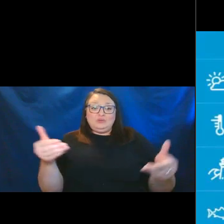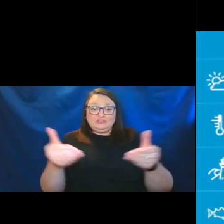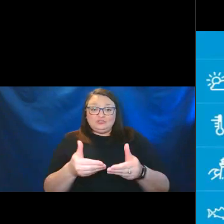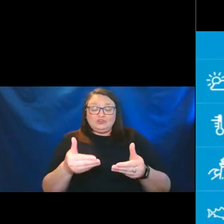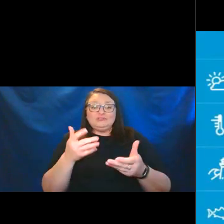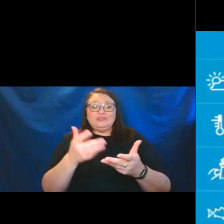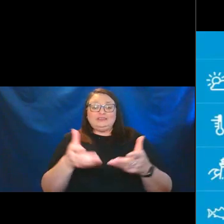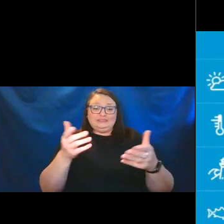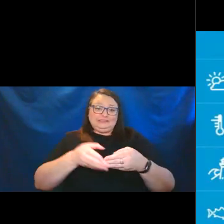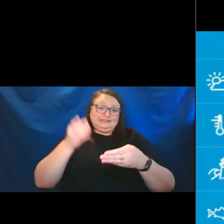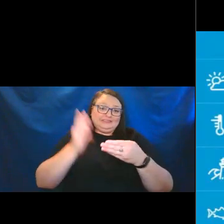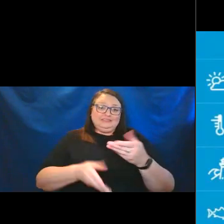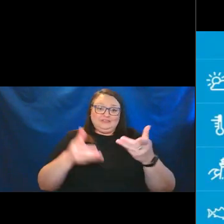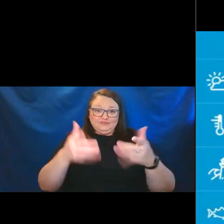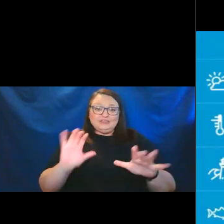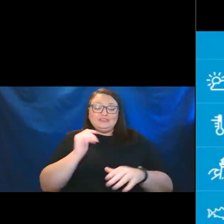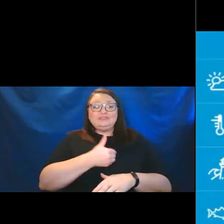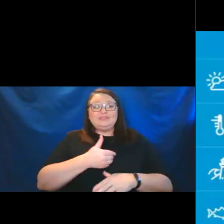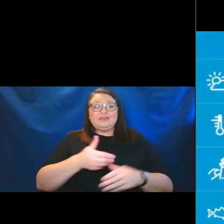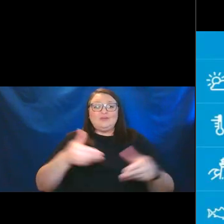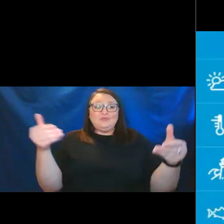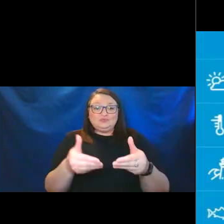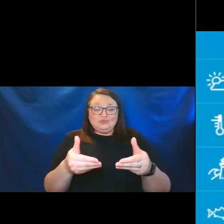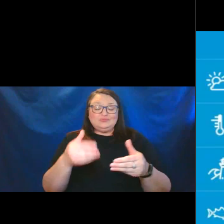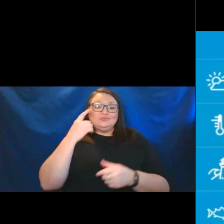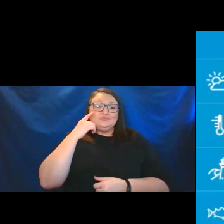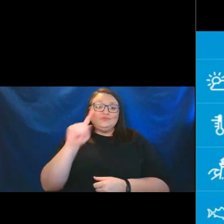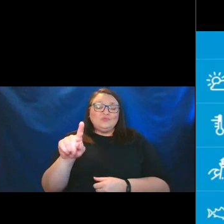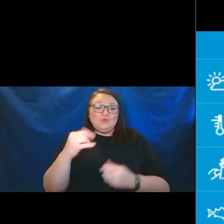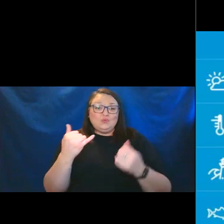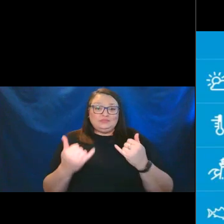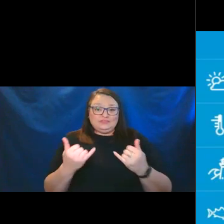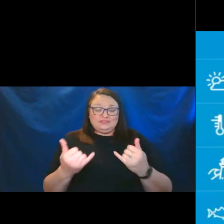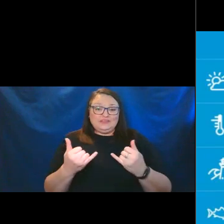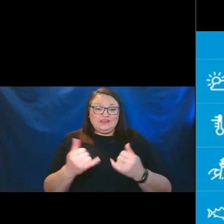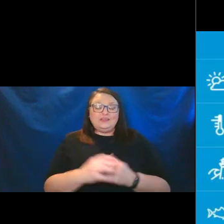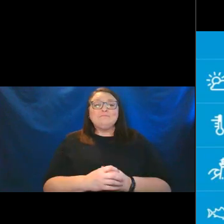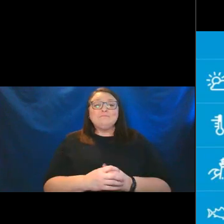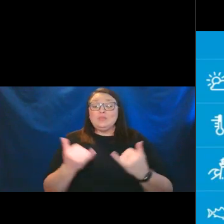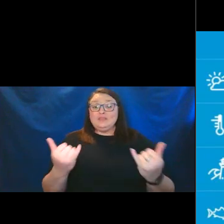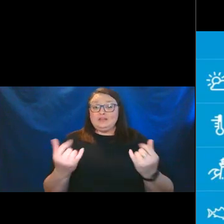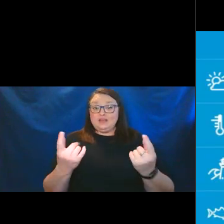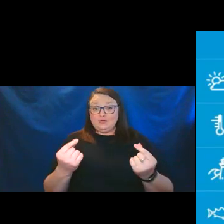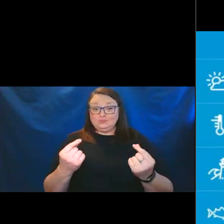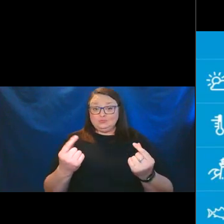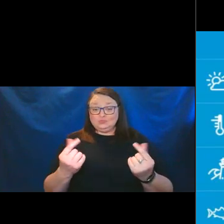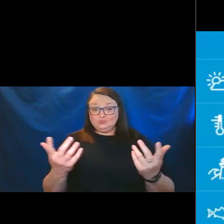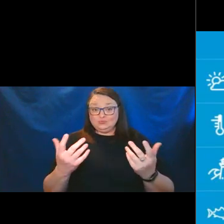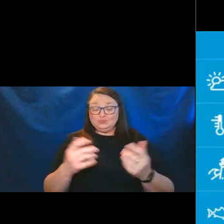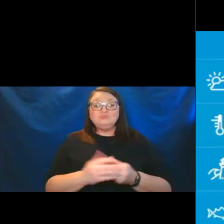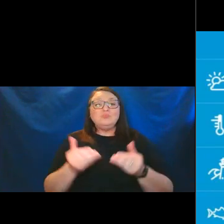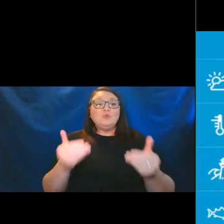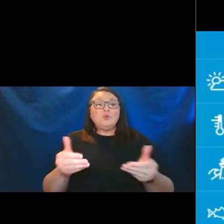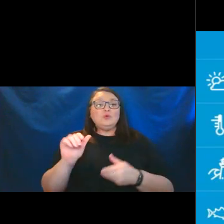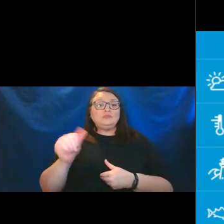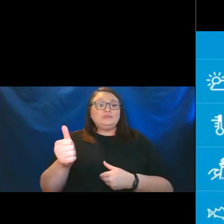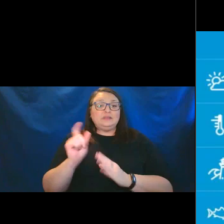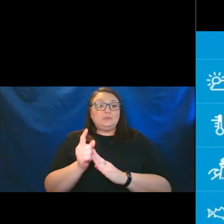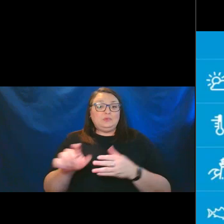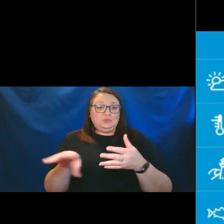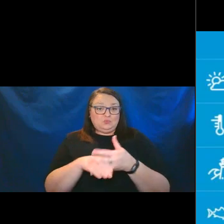up of our introductions for today. And what we're going to do is take a 10-minute